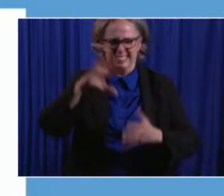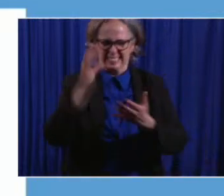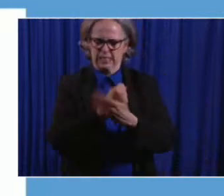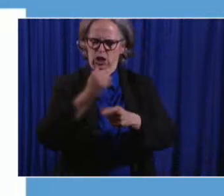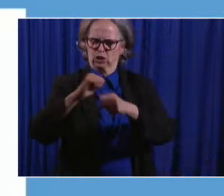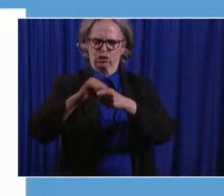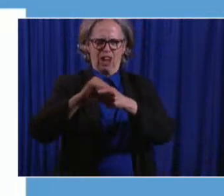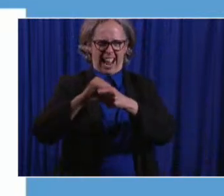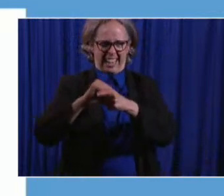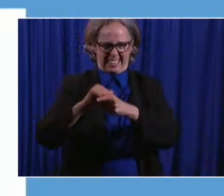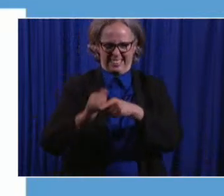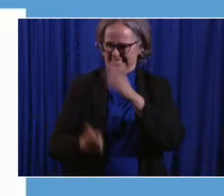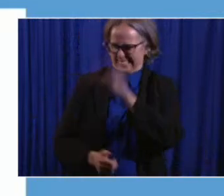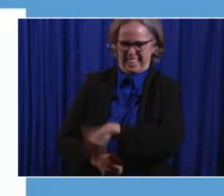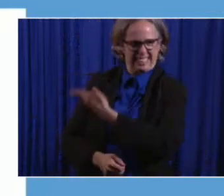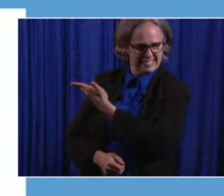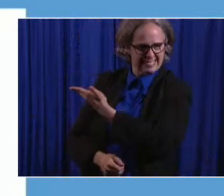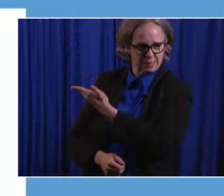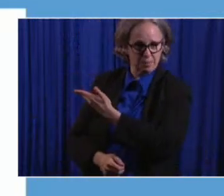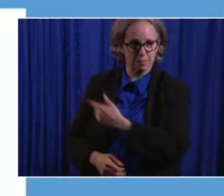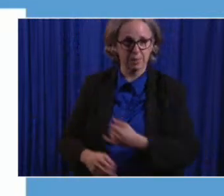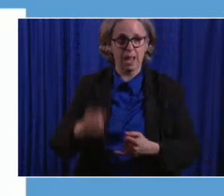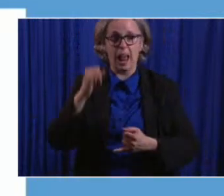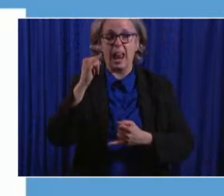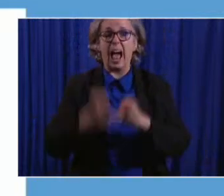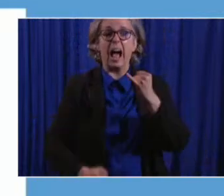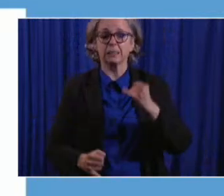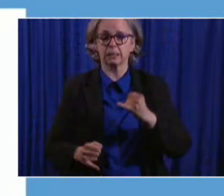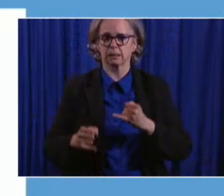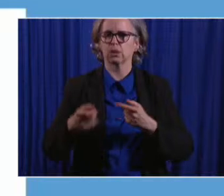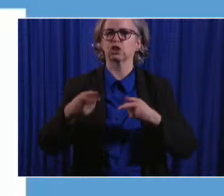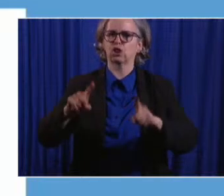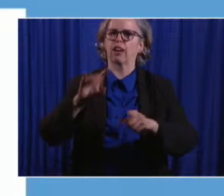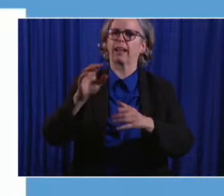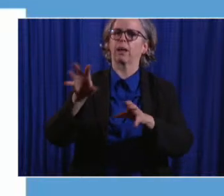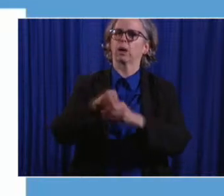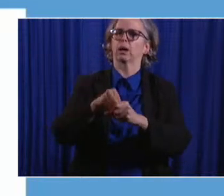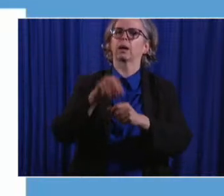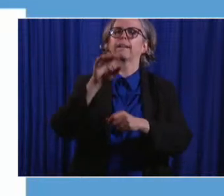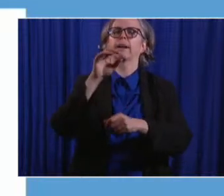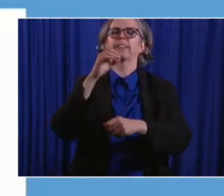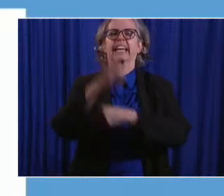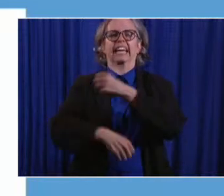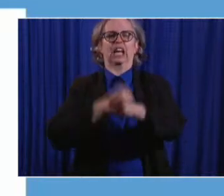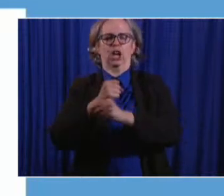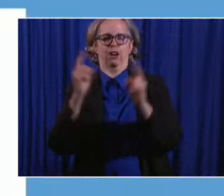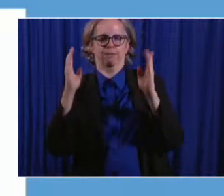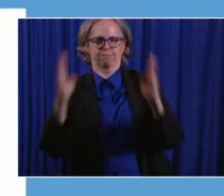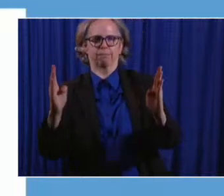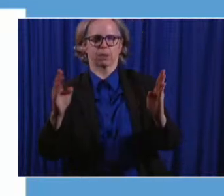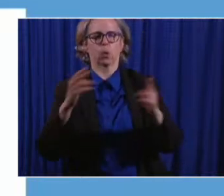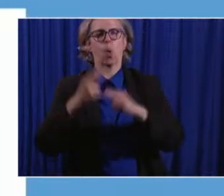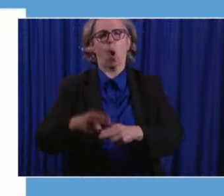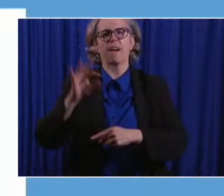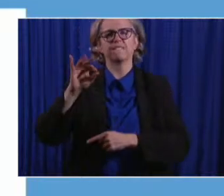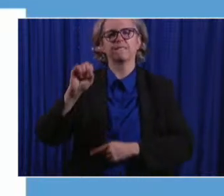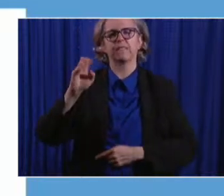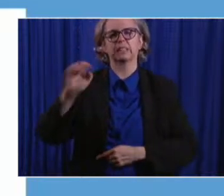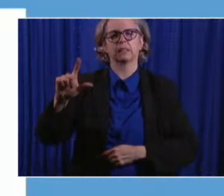Remember that for employers, as you're training people, as long you can train people that you want to bring